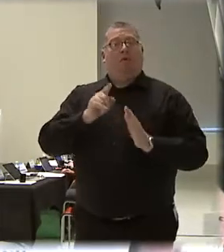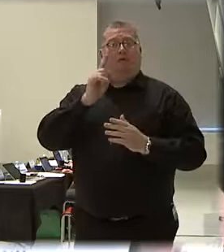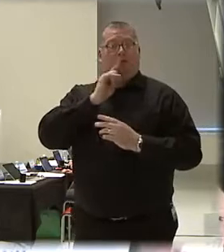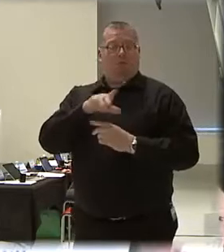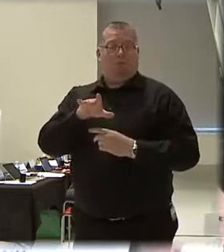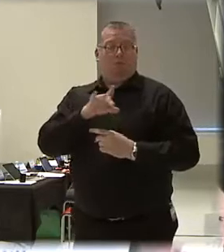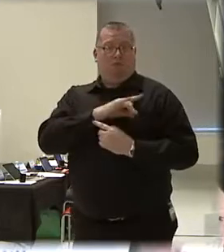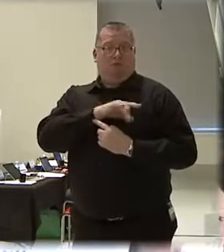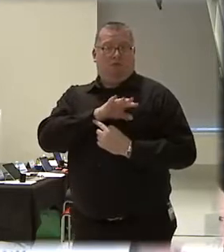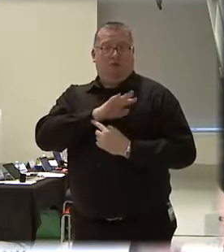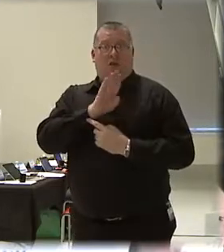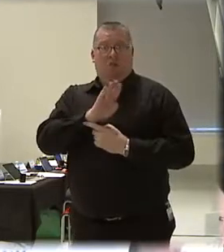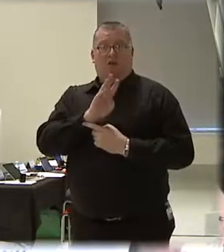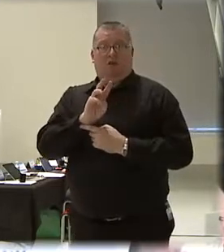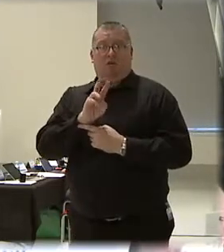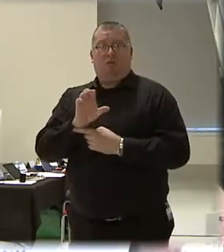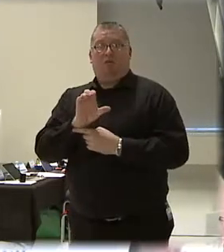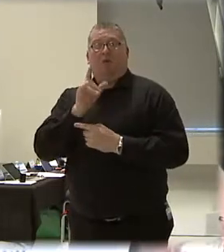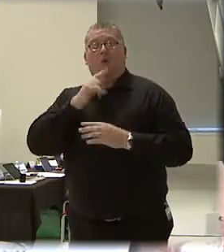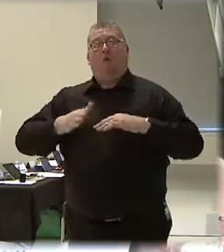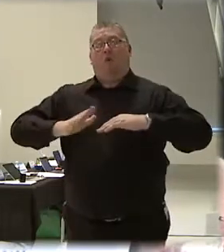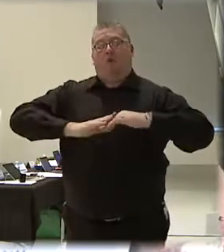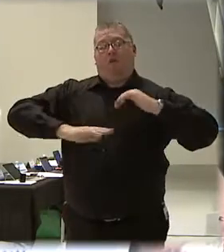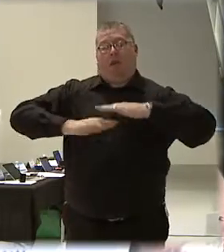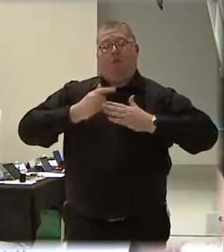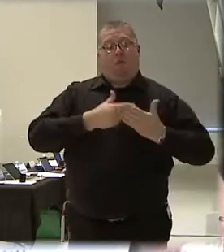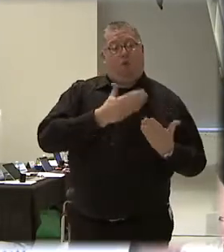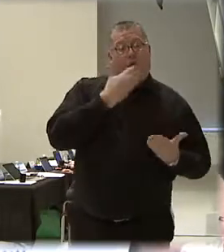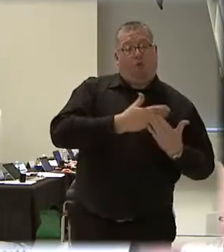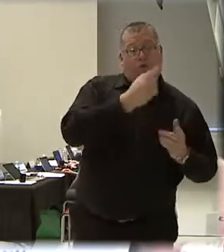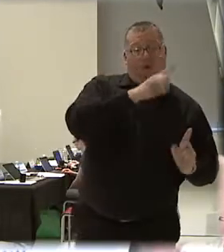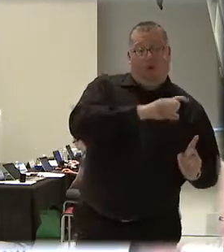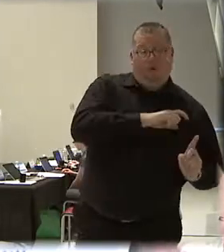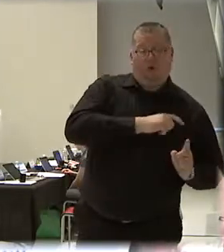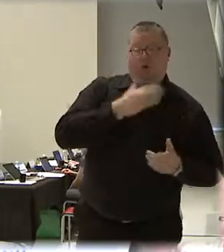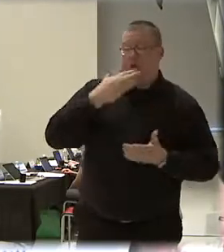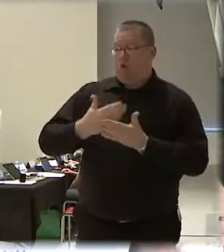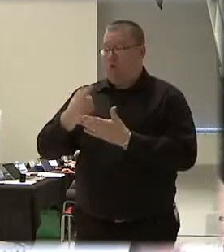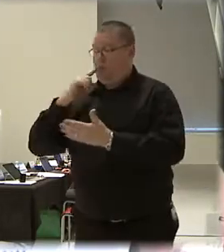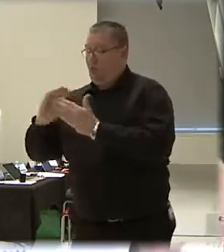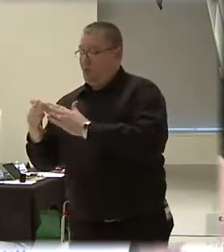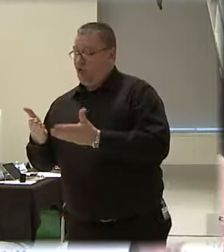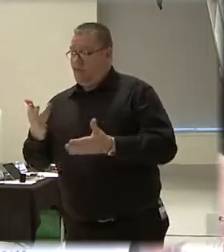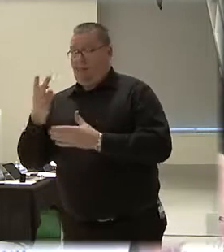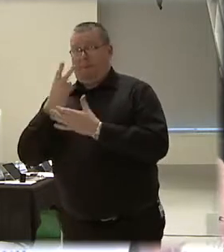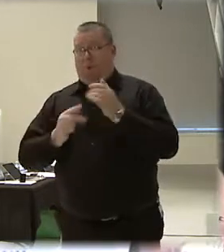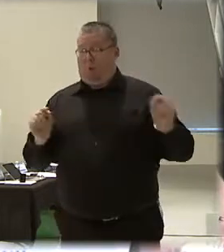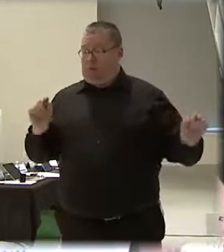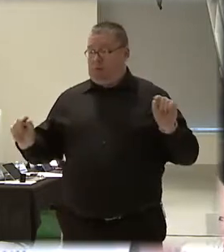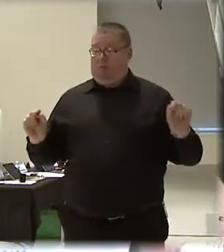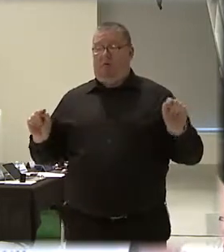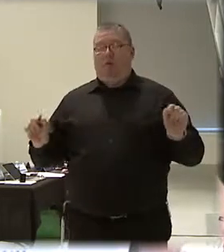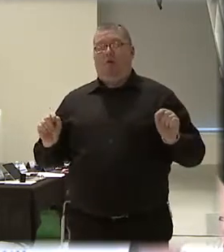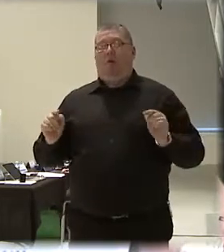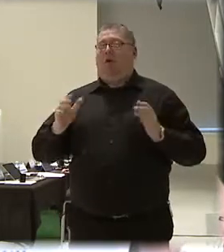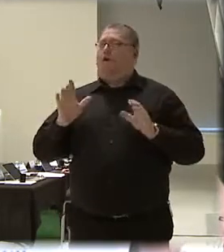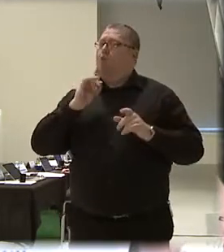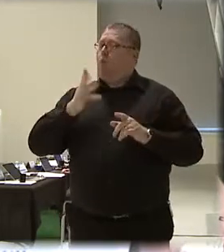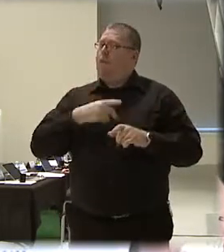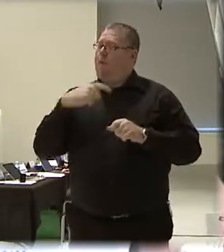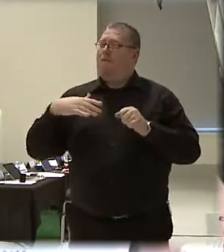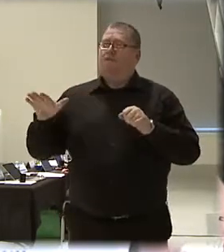significant overlap between what is good for officers and what is good for the communities they serve. For both groups,